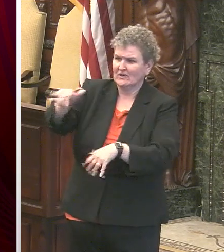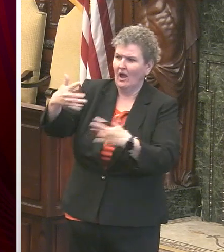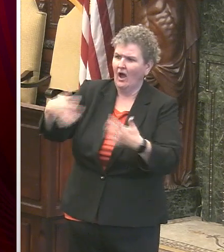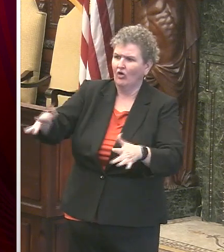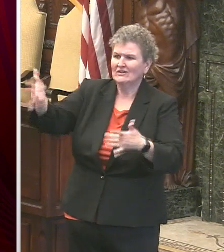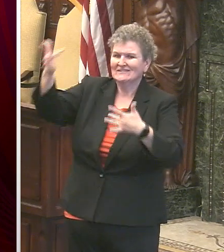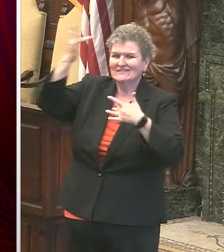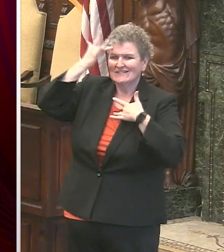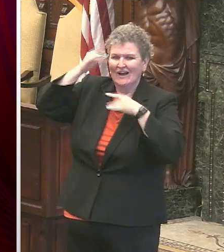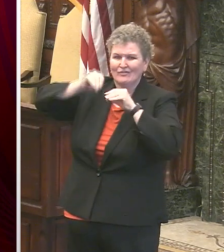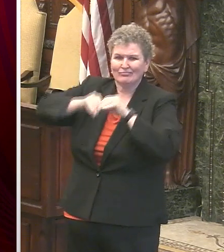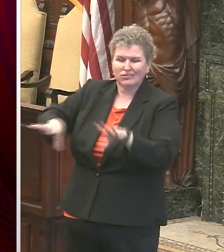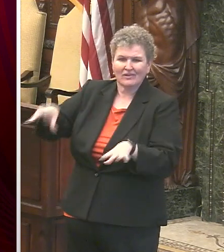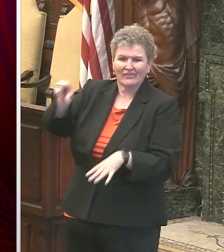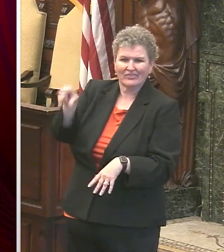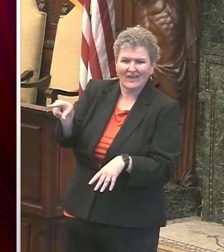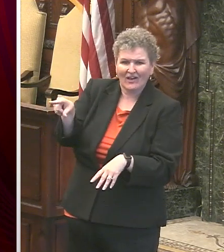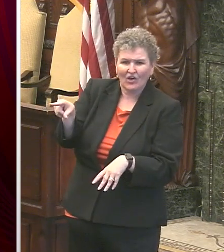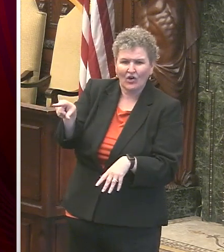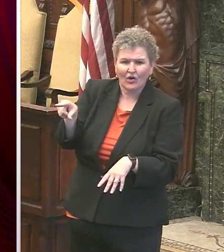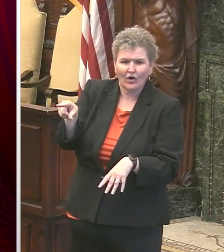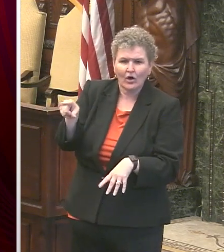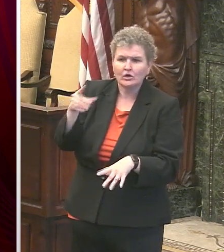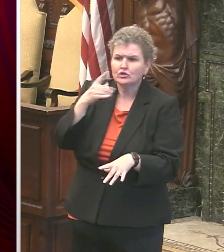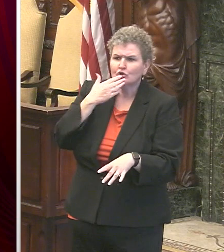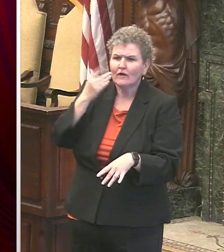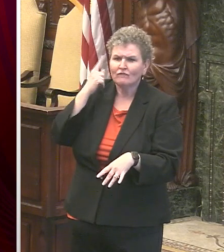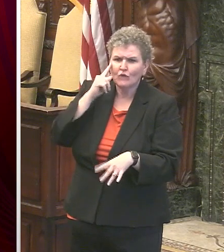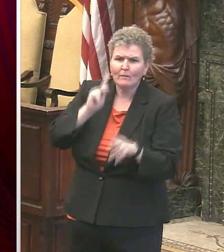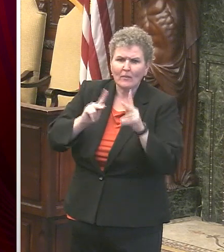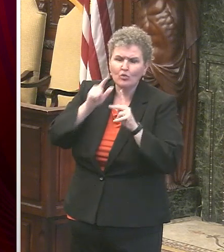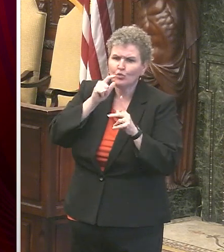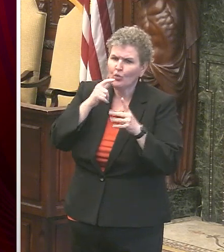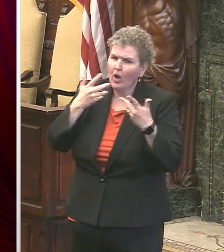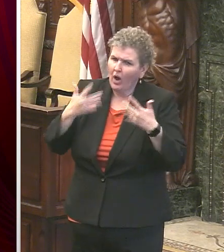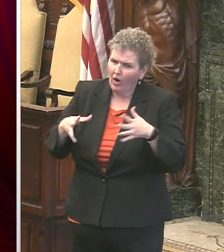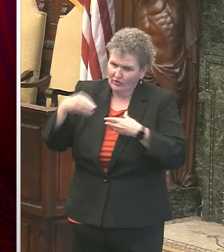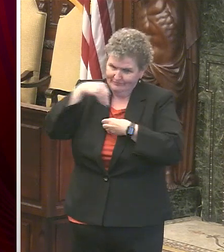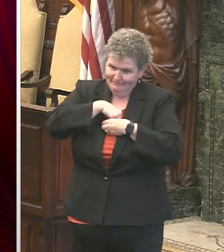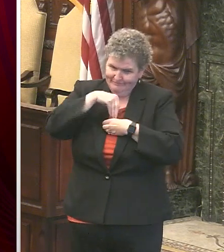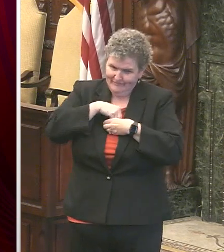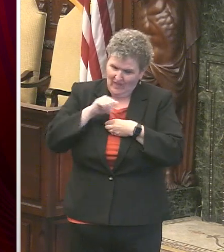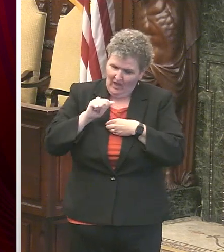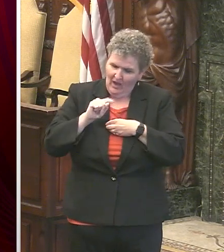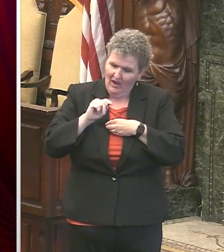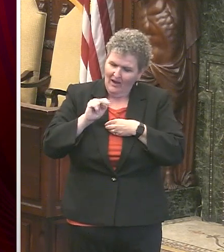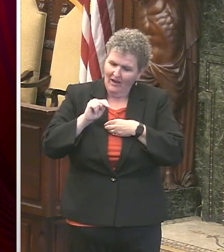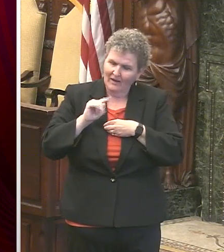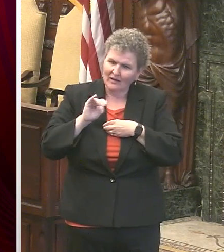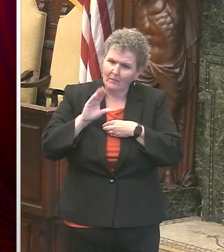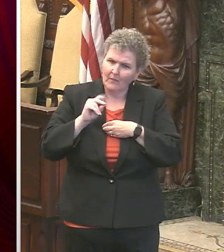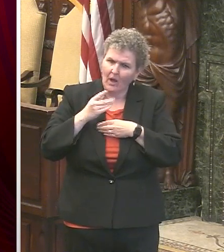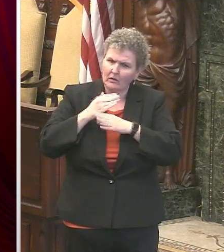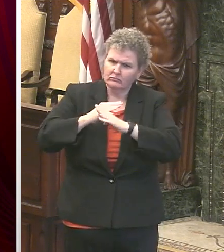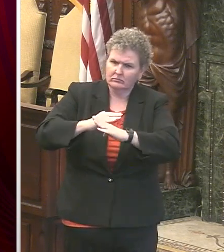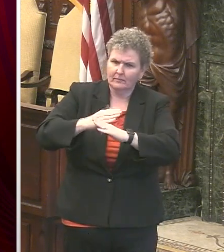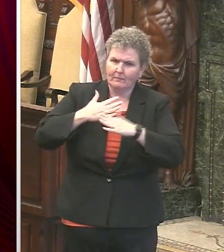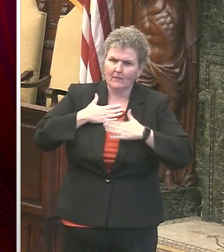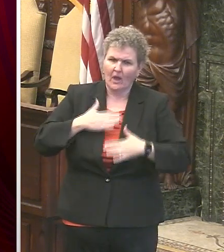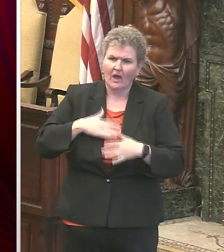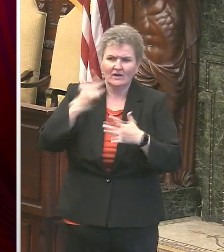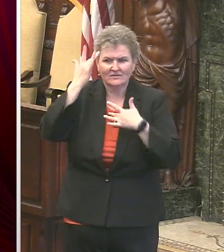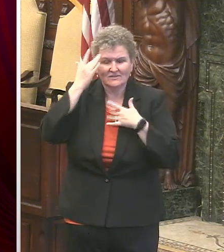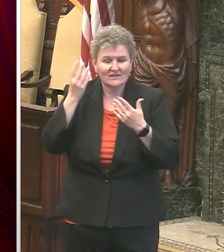which in a way is good because it means a lot of these people now have antibody, are likely to not get infected should a second wave occur. But there also has